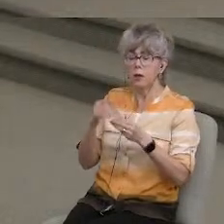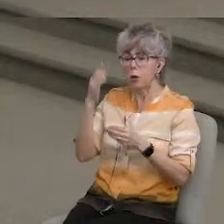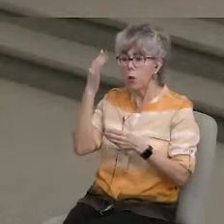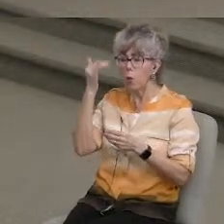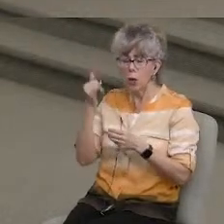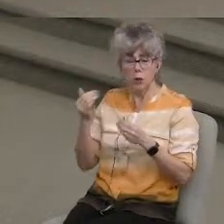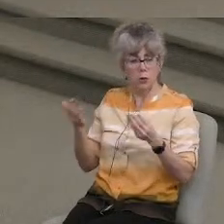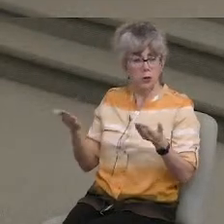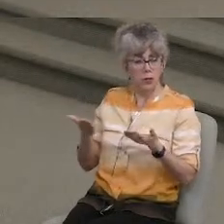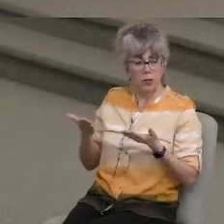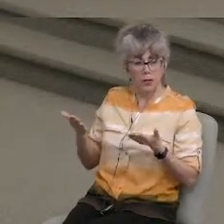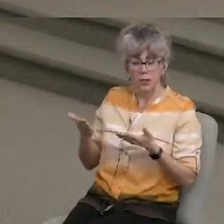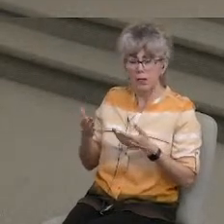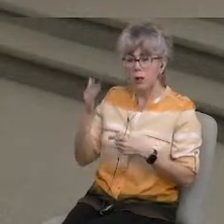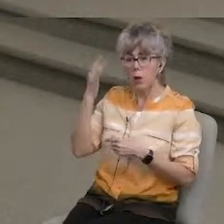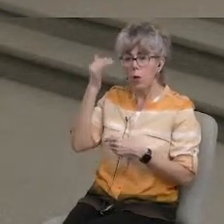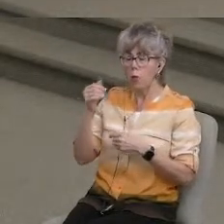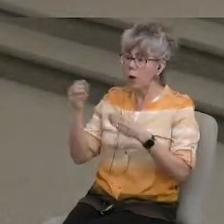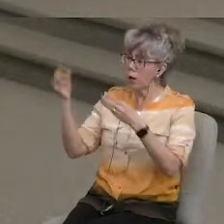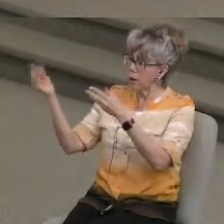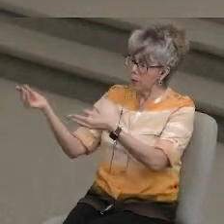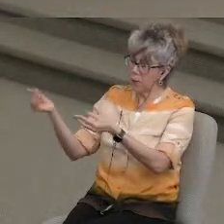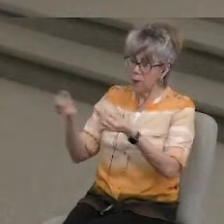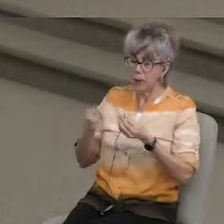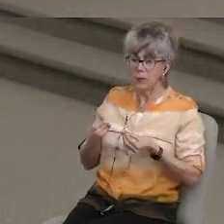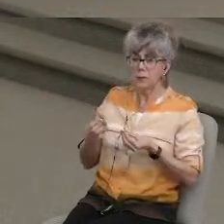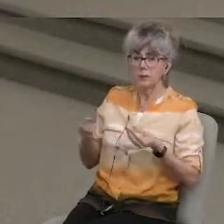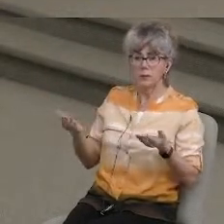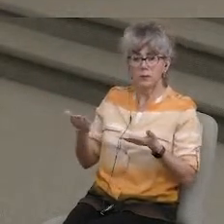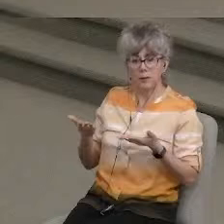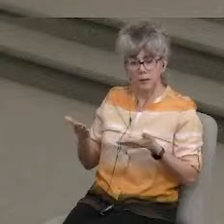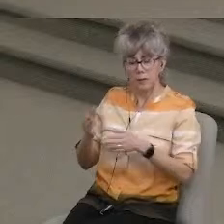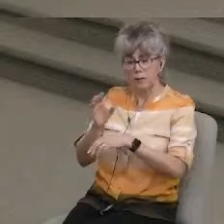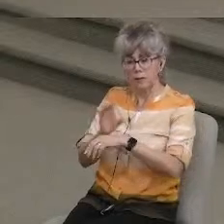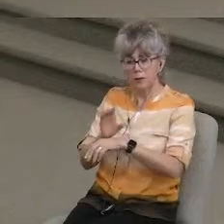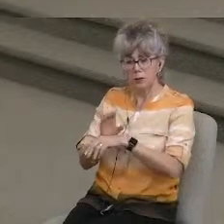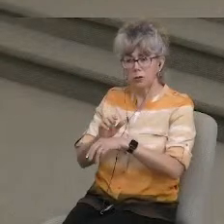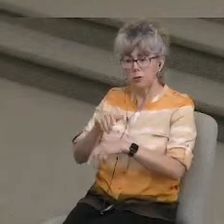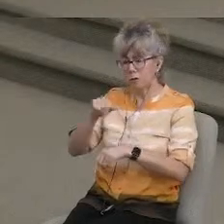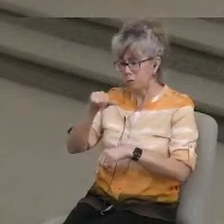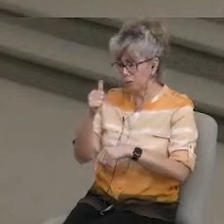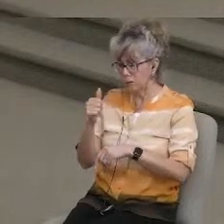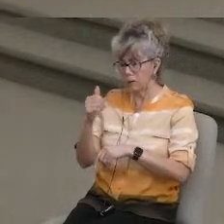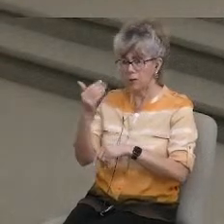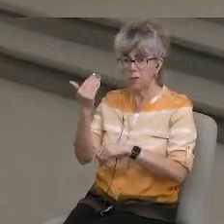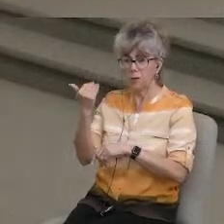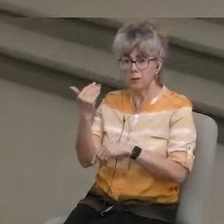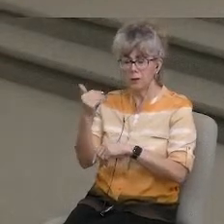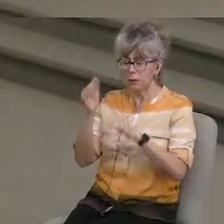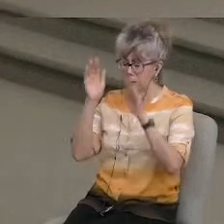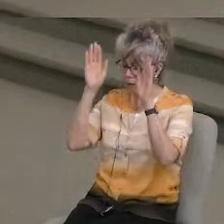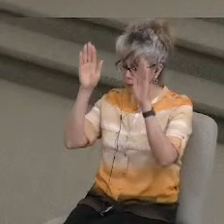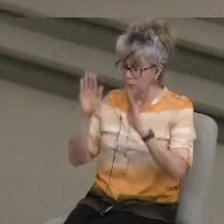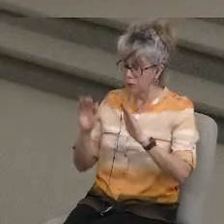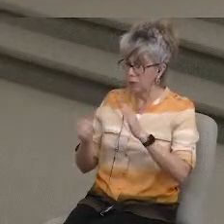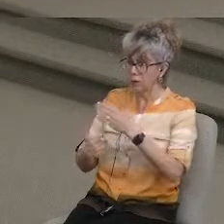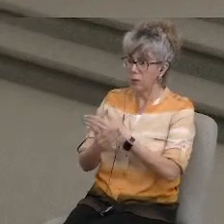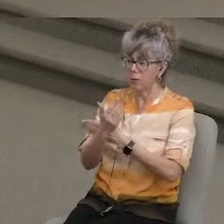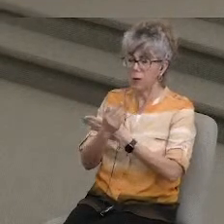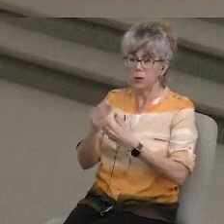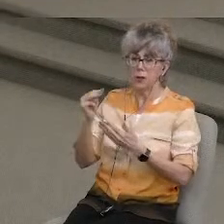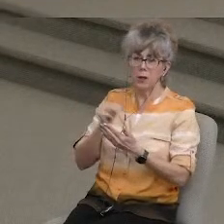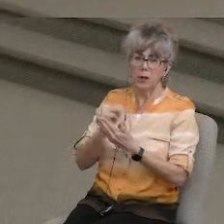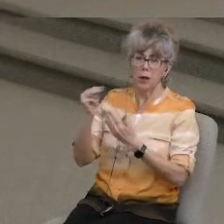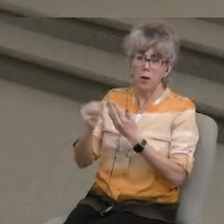here, what brought you to this place at 10:15 on a Sunday morning,